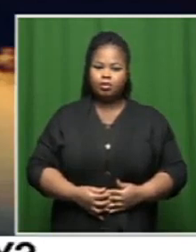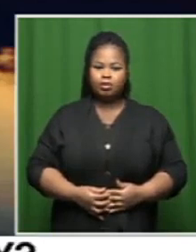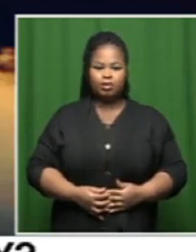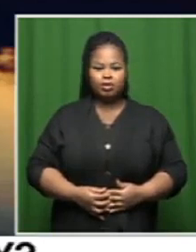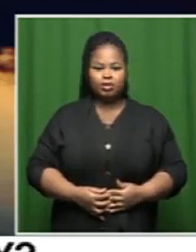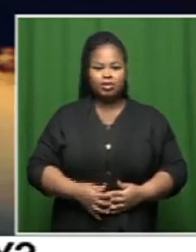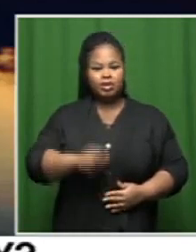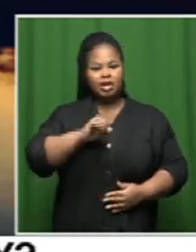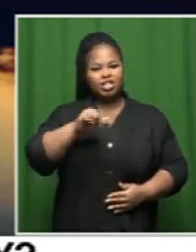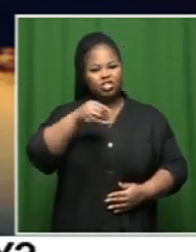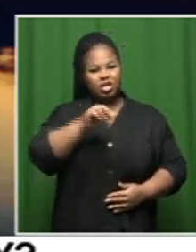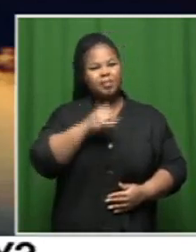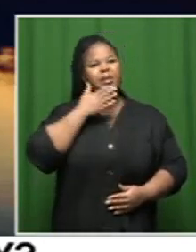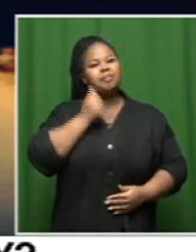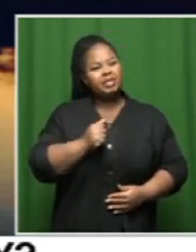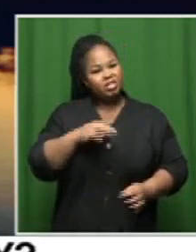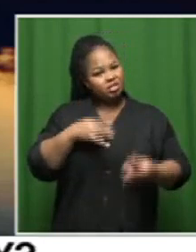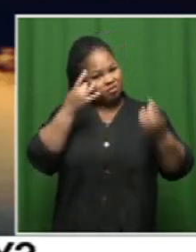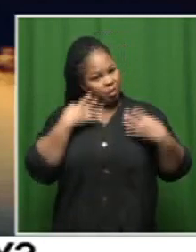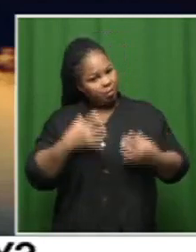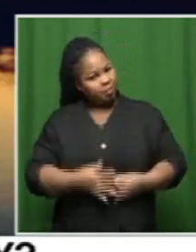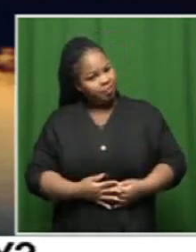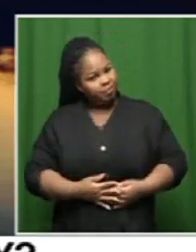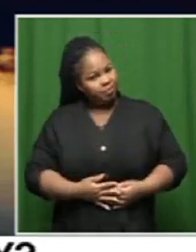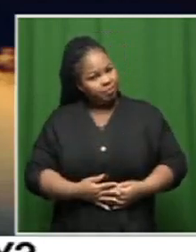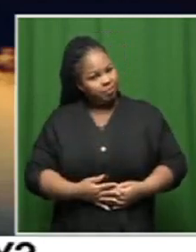Aisha, if you can hear me, please just indicate.